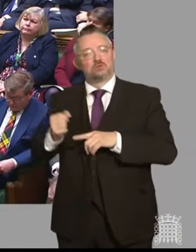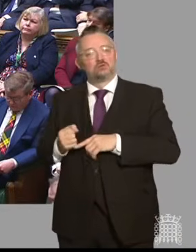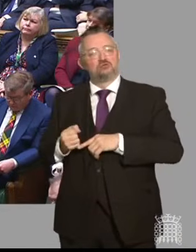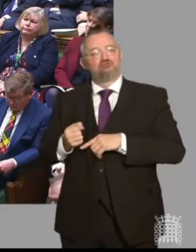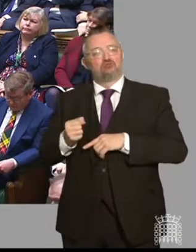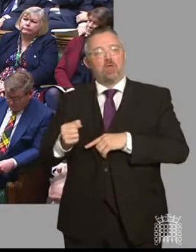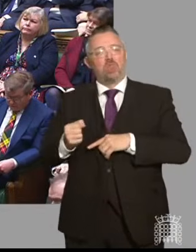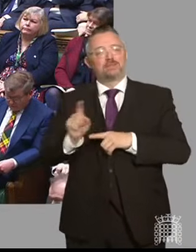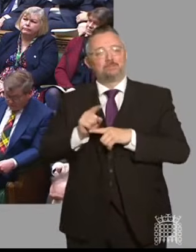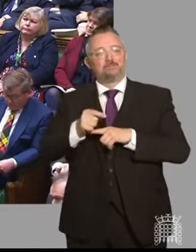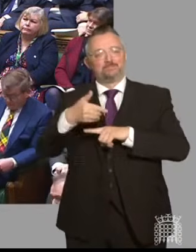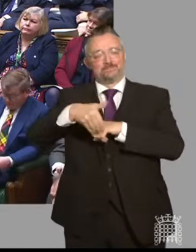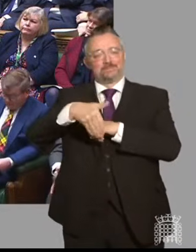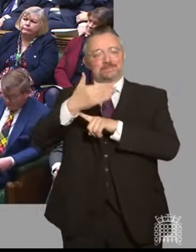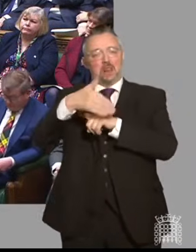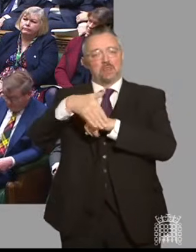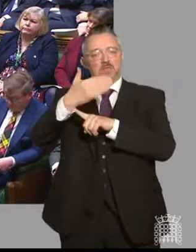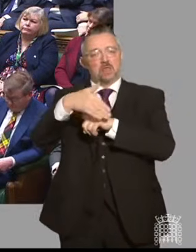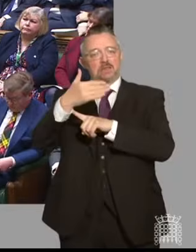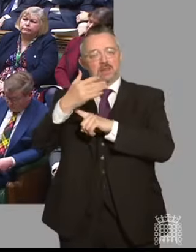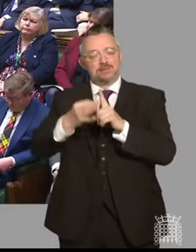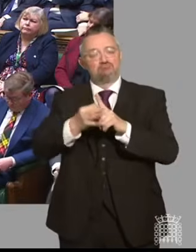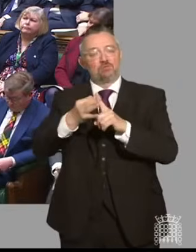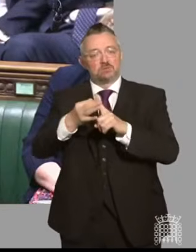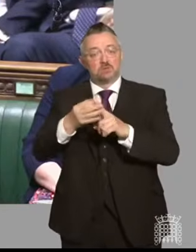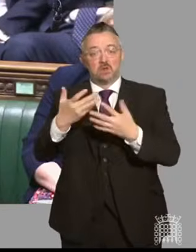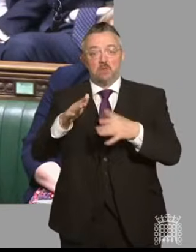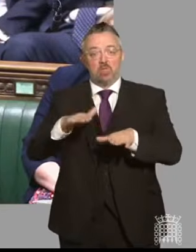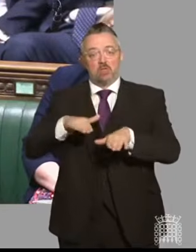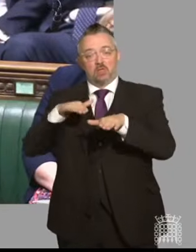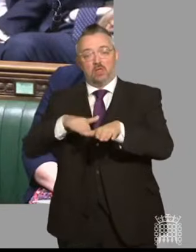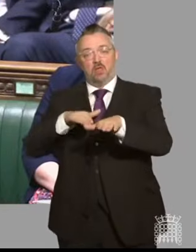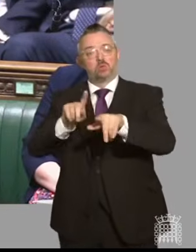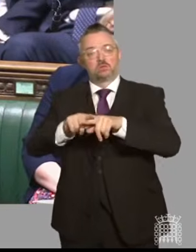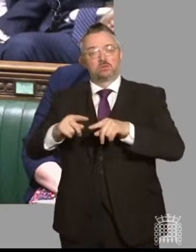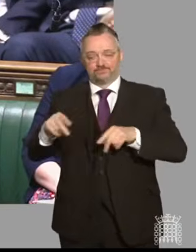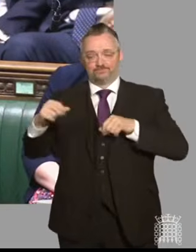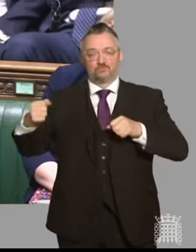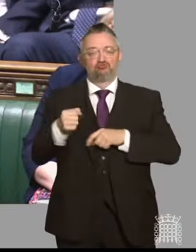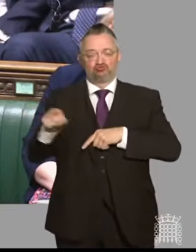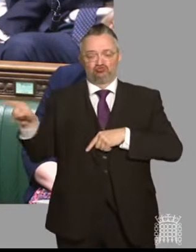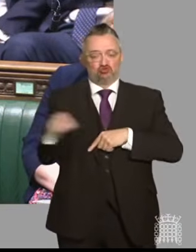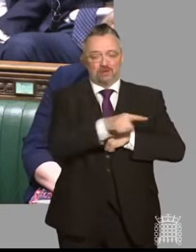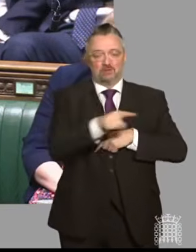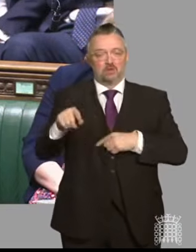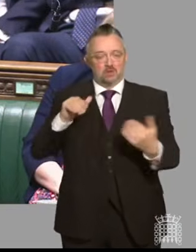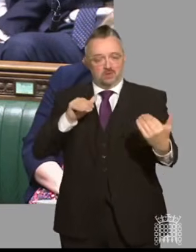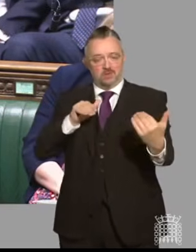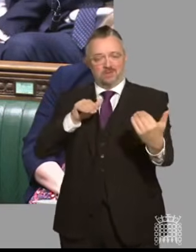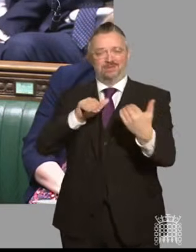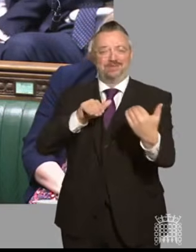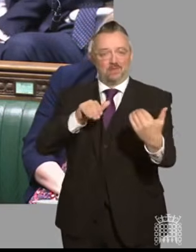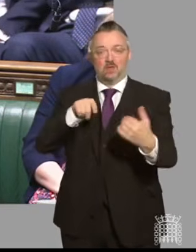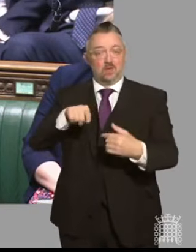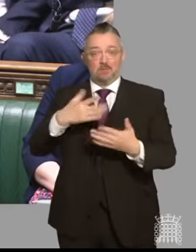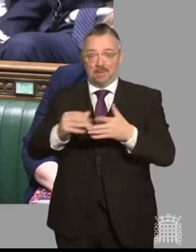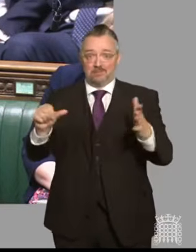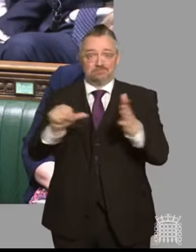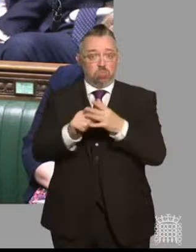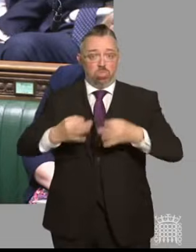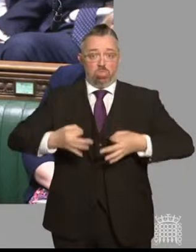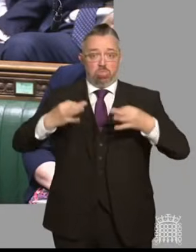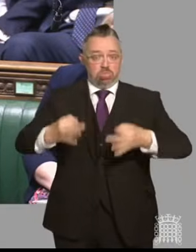and delays at level crossings across Egham. In fact, data analysed by my team shows, comparing September 22